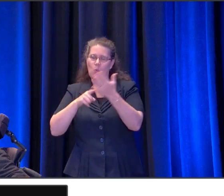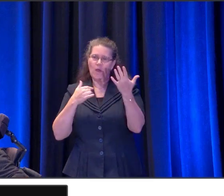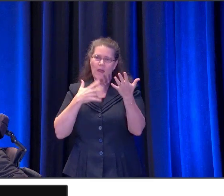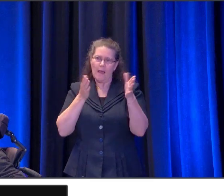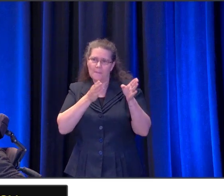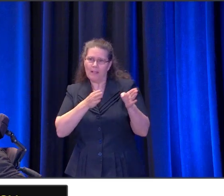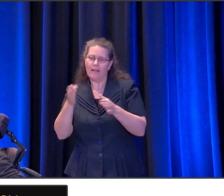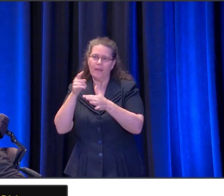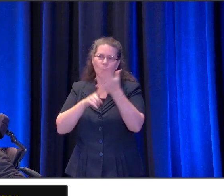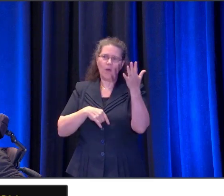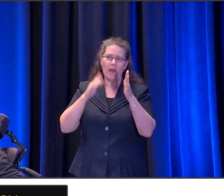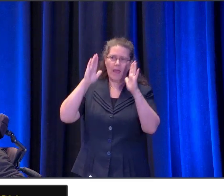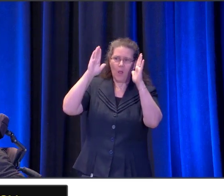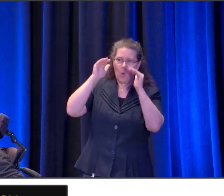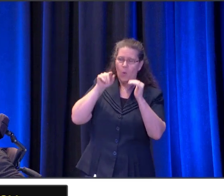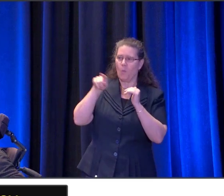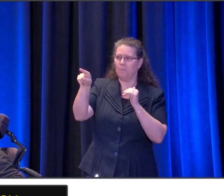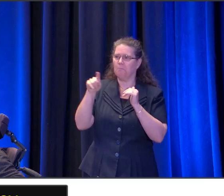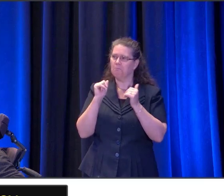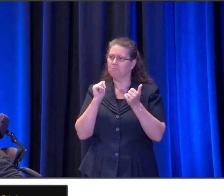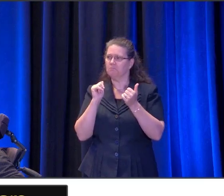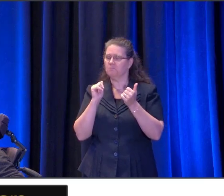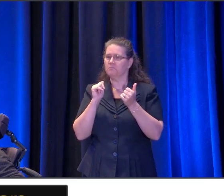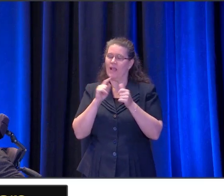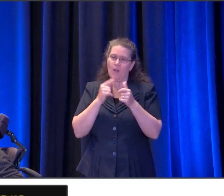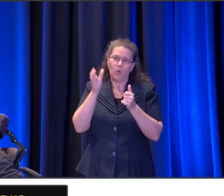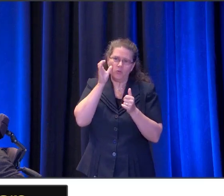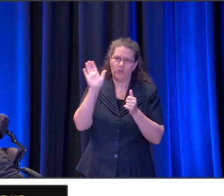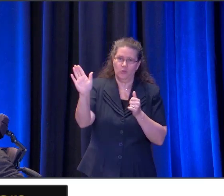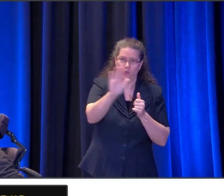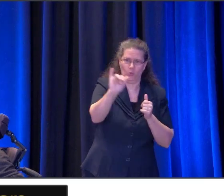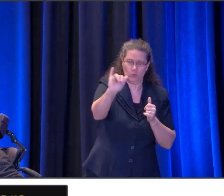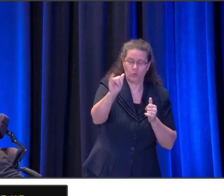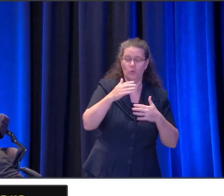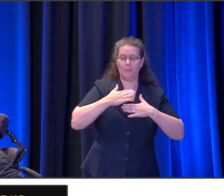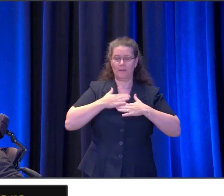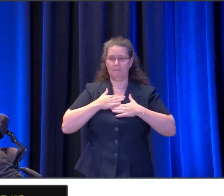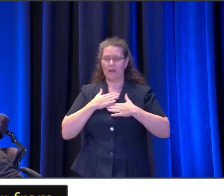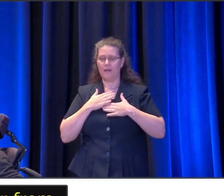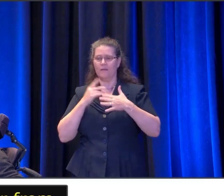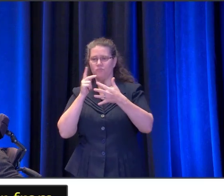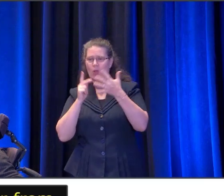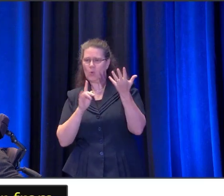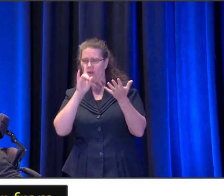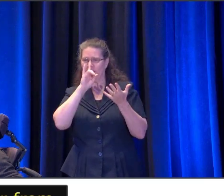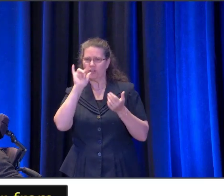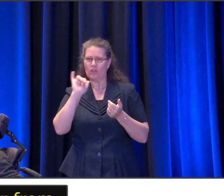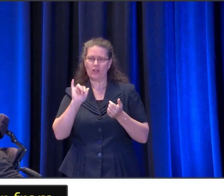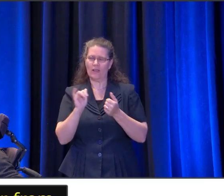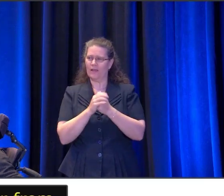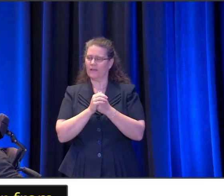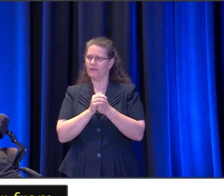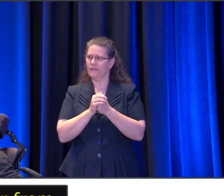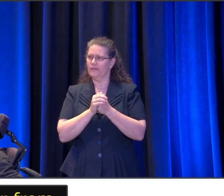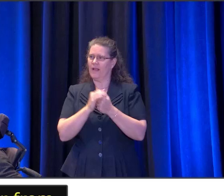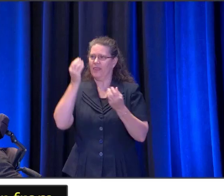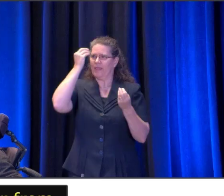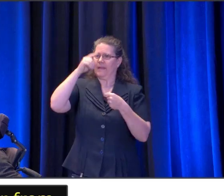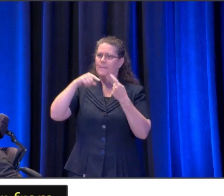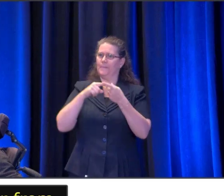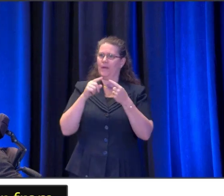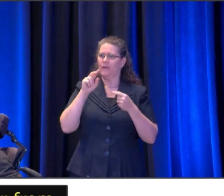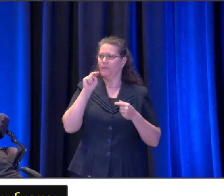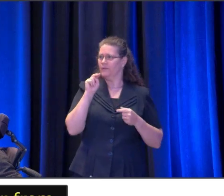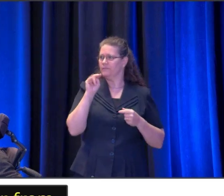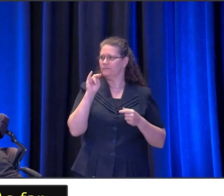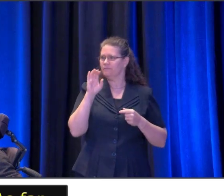want to hear from you all too as we move ahead. As far as how my priorities go, that just thinking about where Nickel can